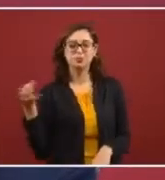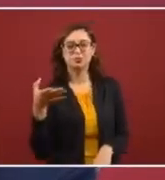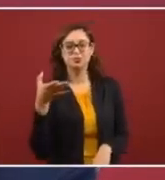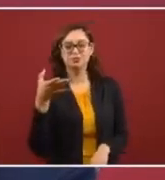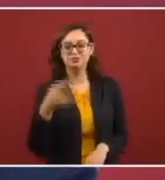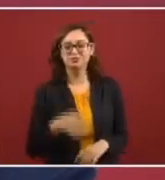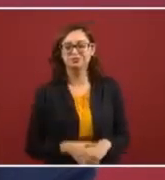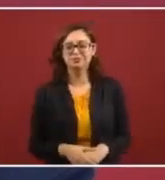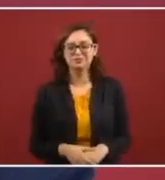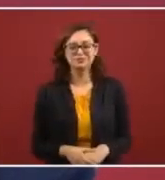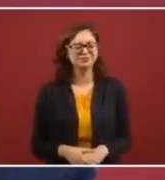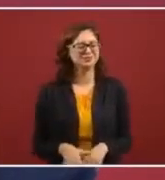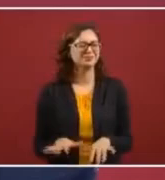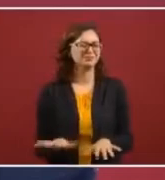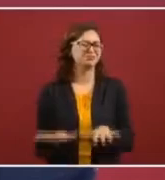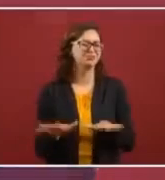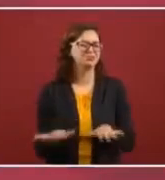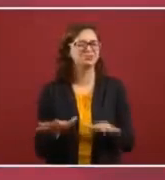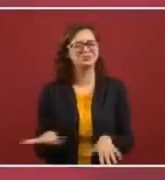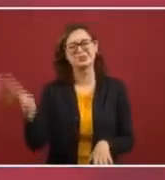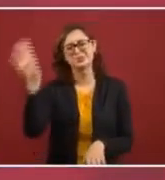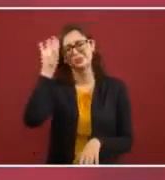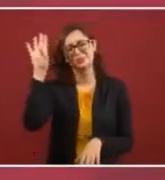Oh, because he kicked